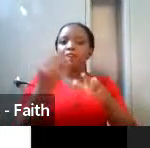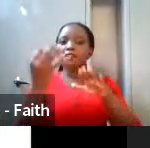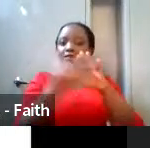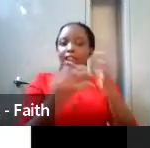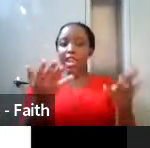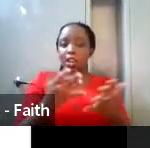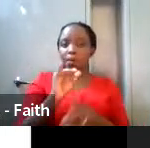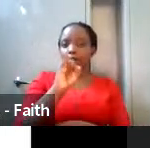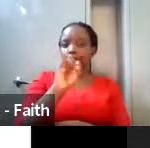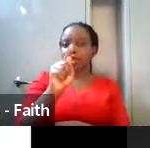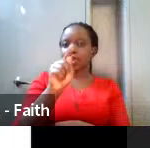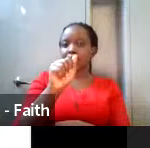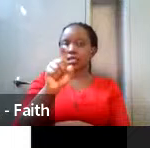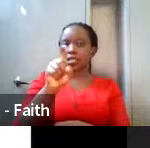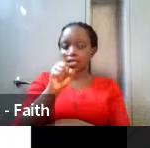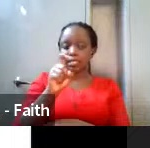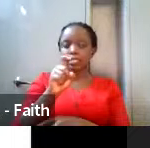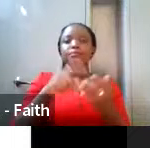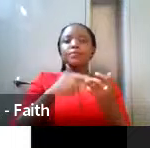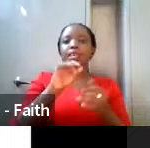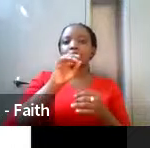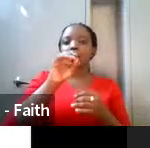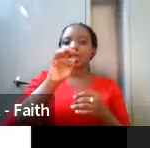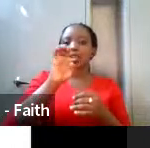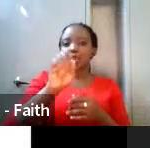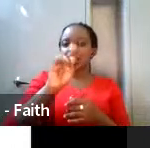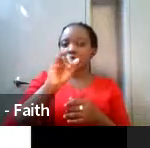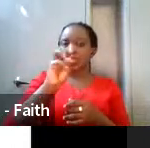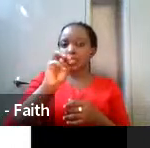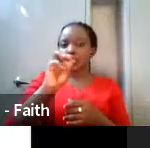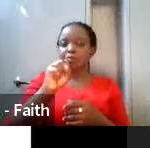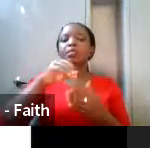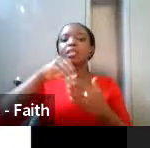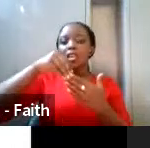iTax. eTIMS is an invoicing system.